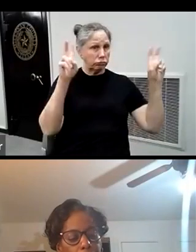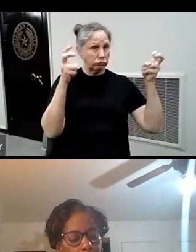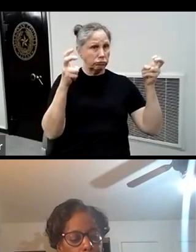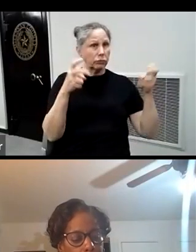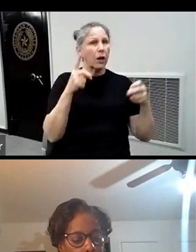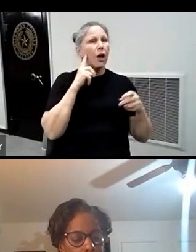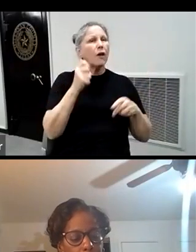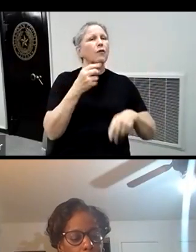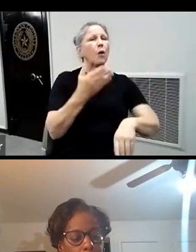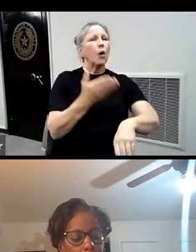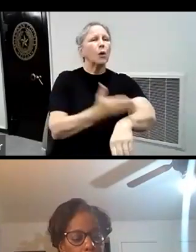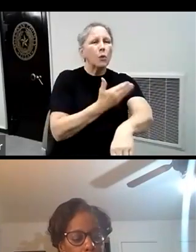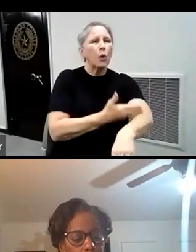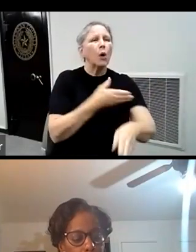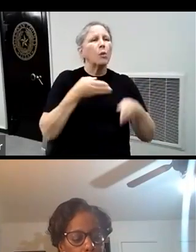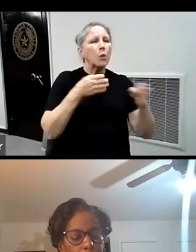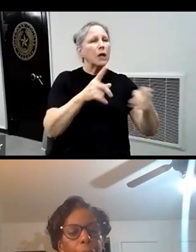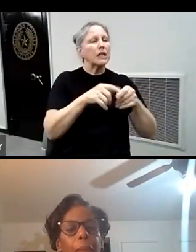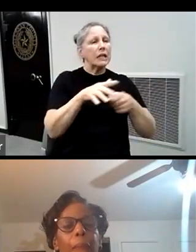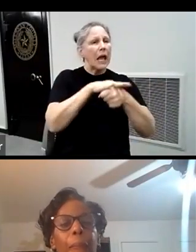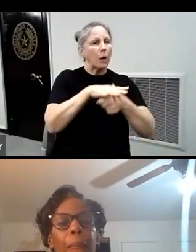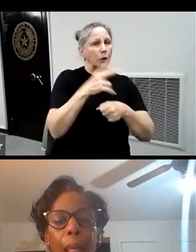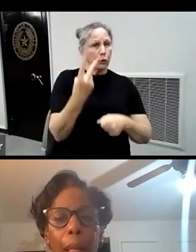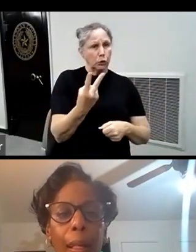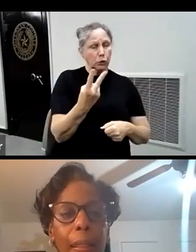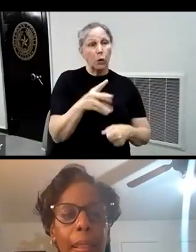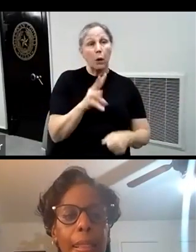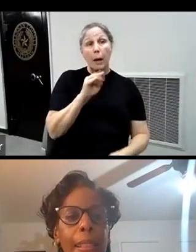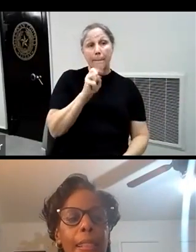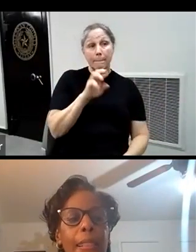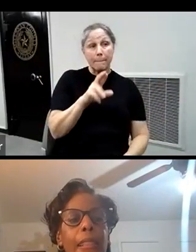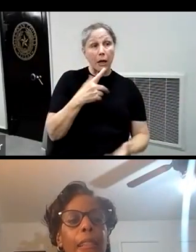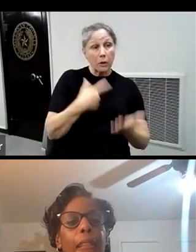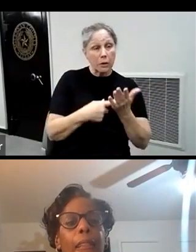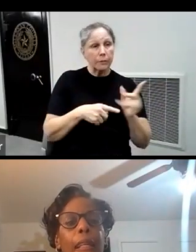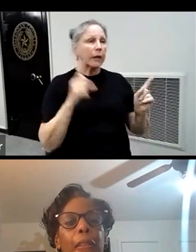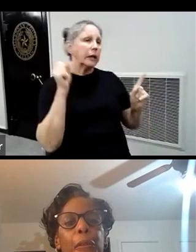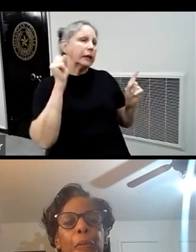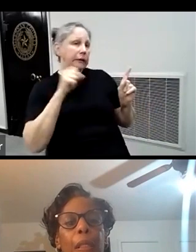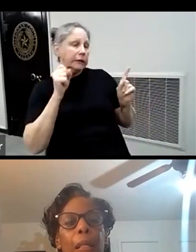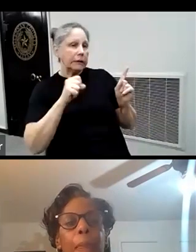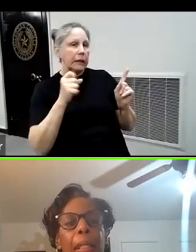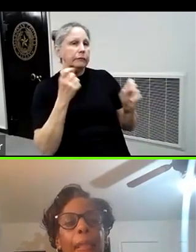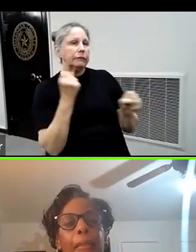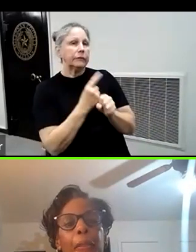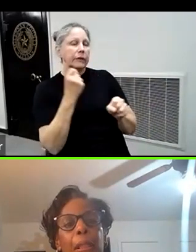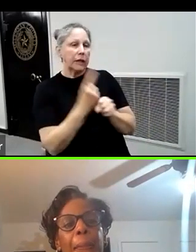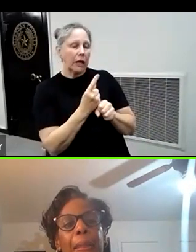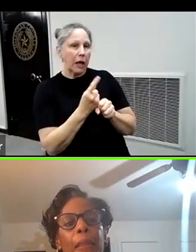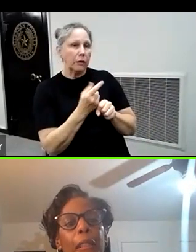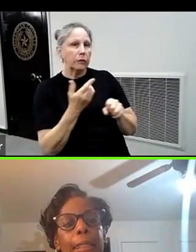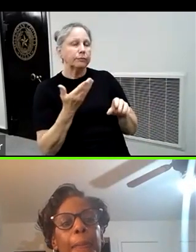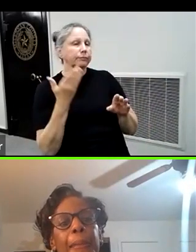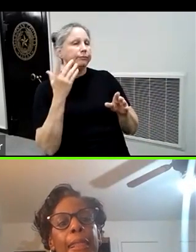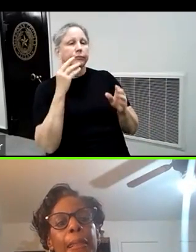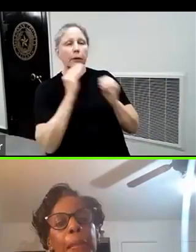for Road Bridge Precinct 2. Commissioner Miller. Yes, this is the annual maintenance